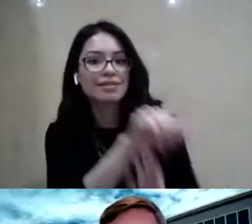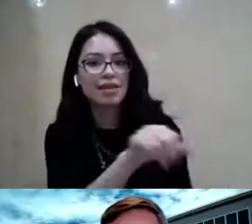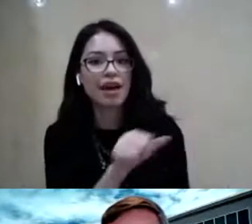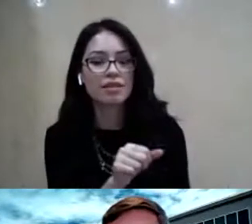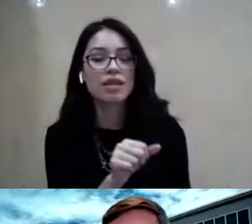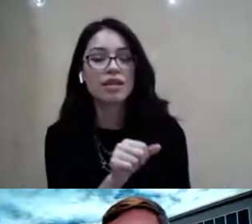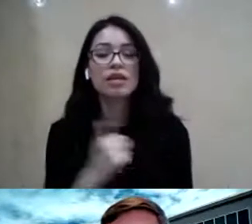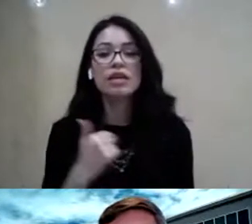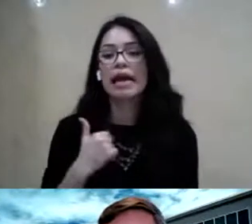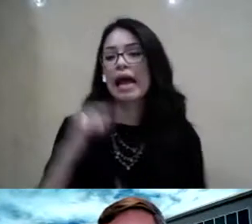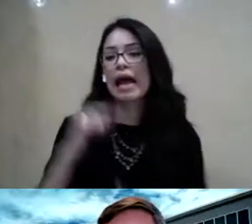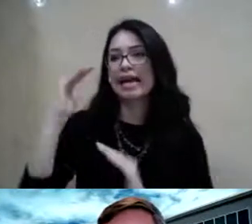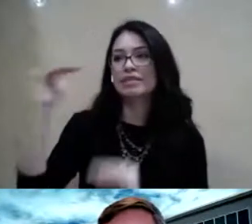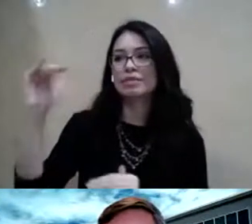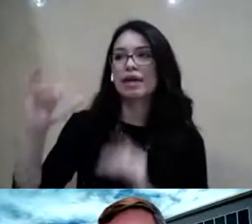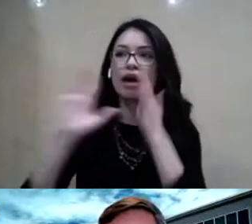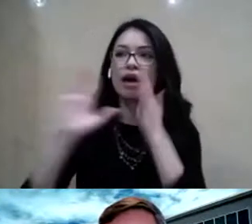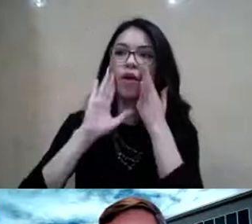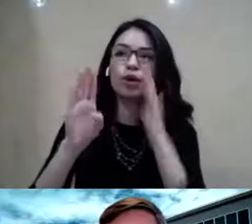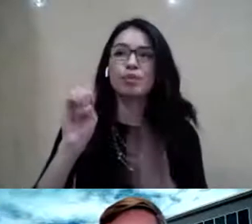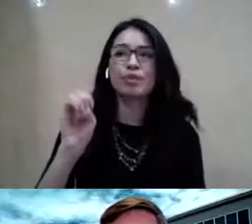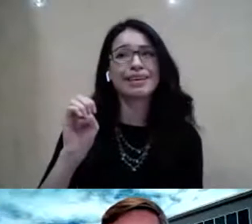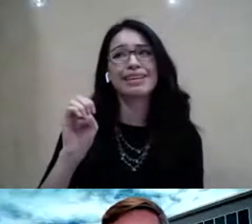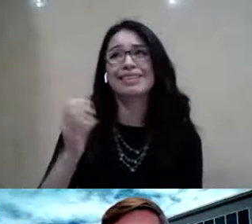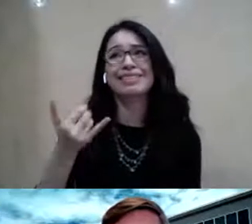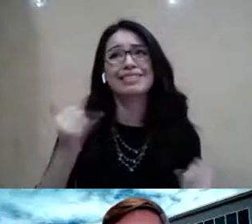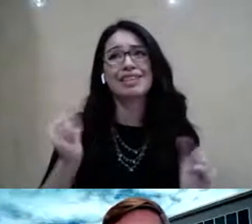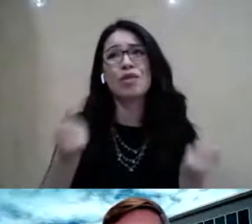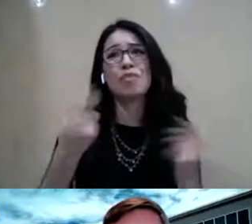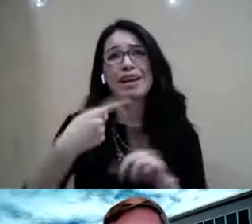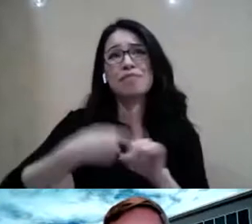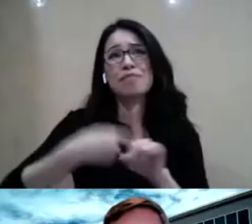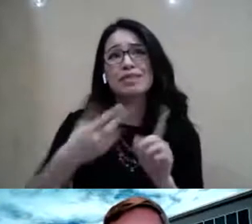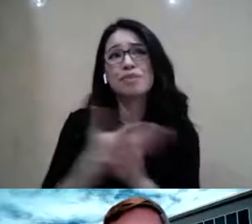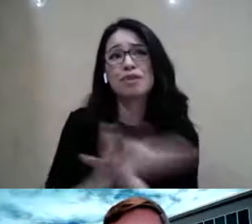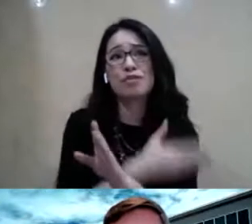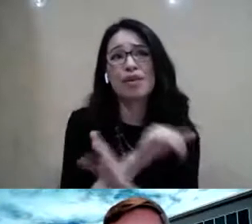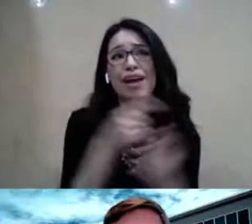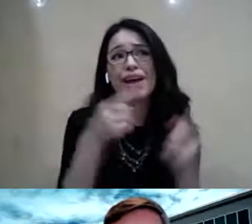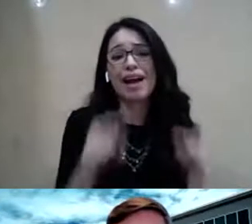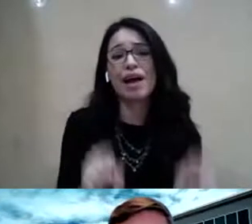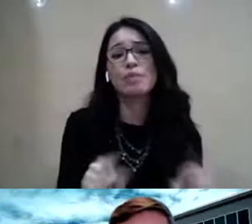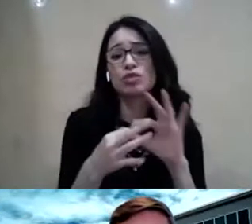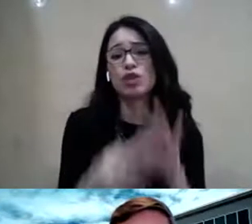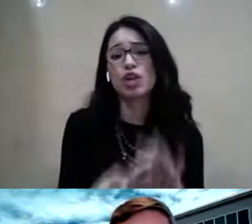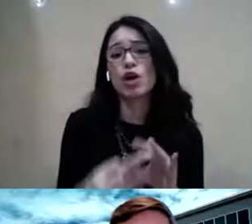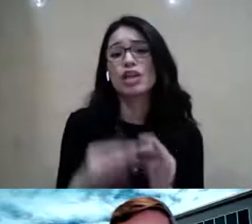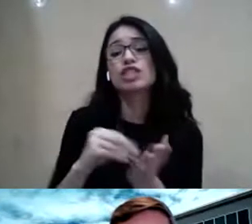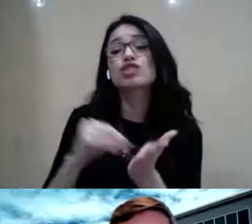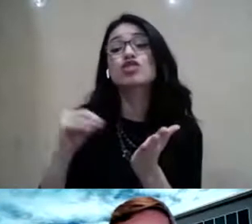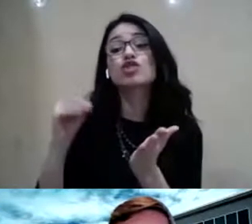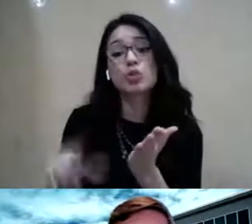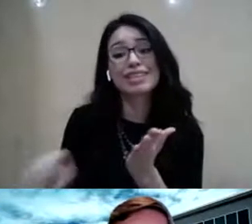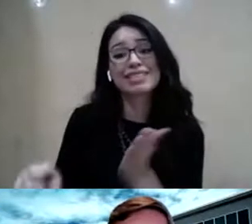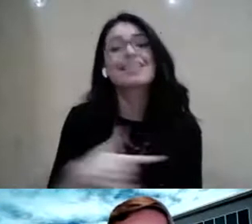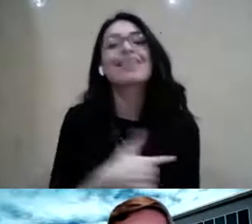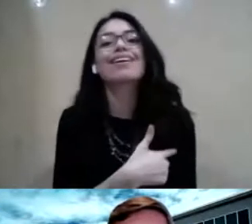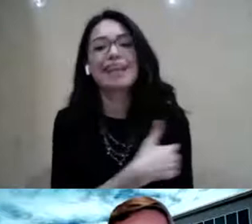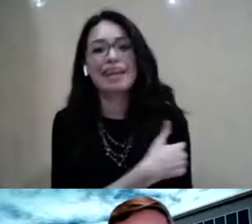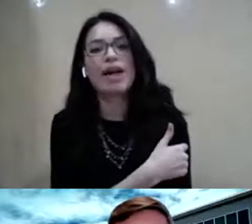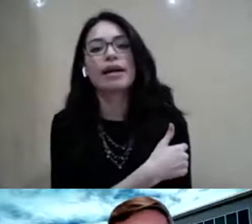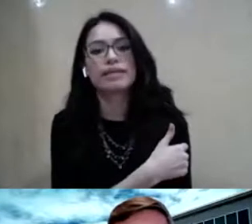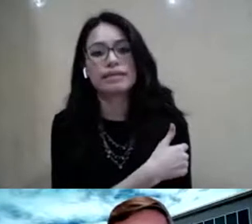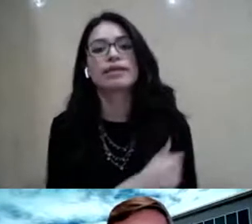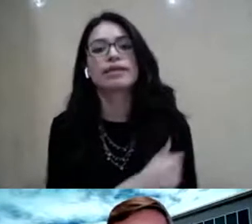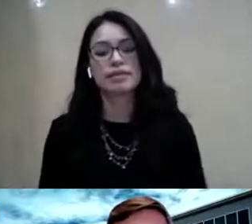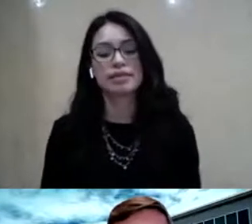will be quite a number of months down the road before any serious conversation about students can happen until we know more about when it might be safe